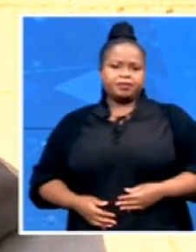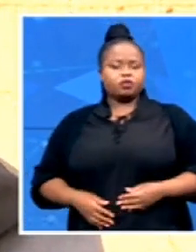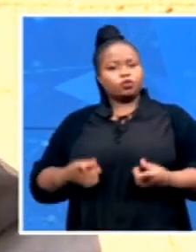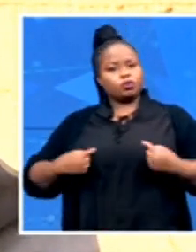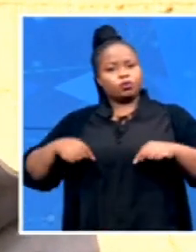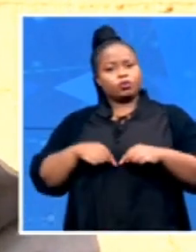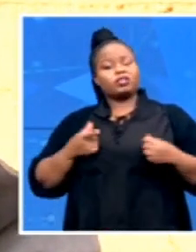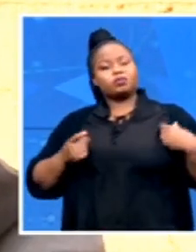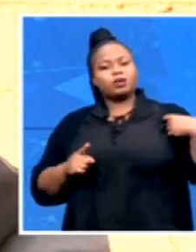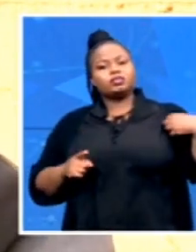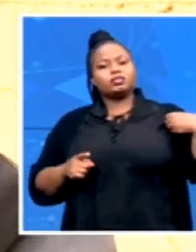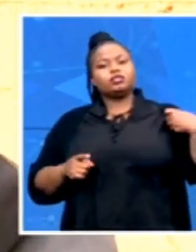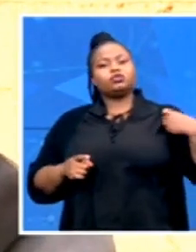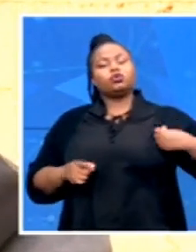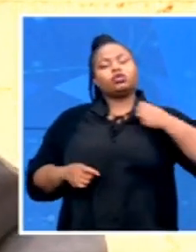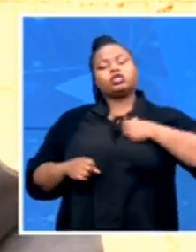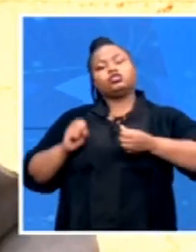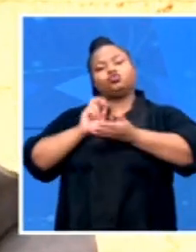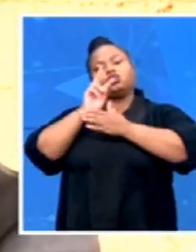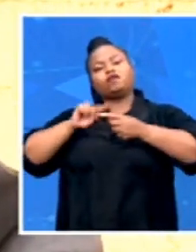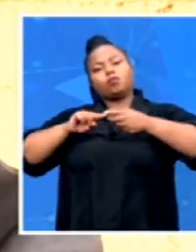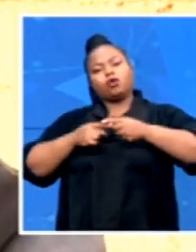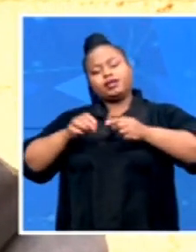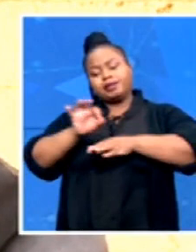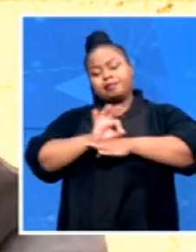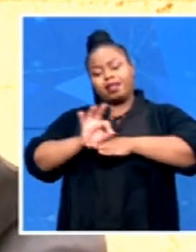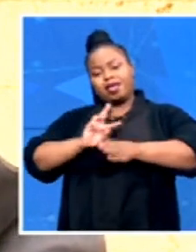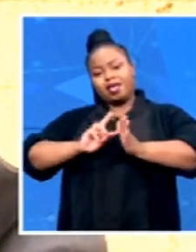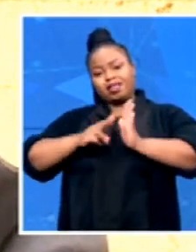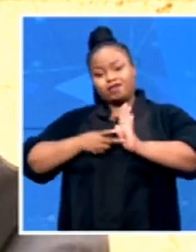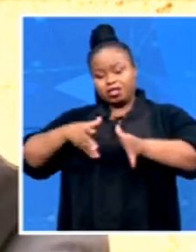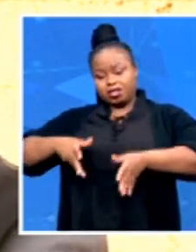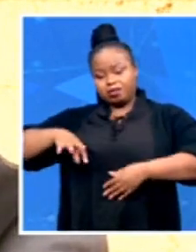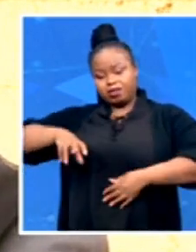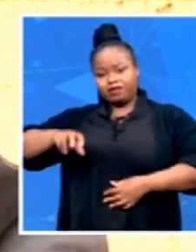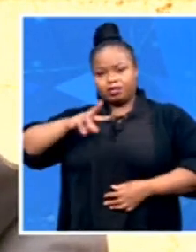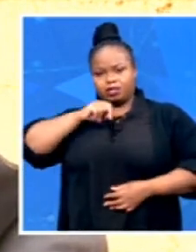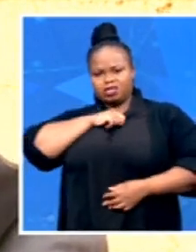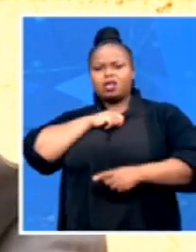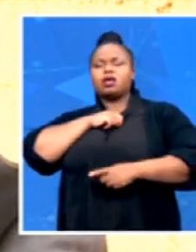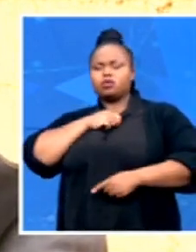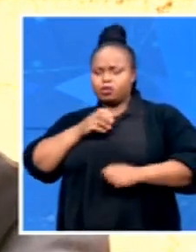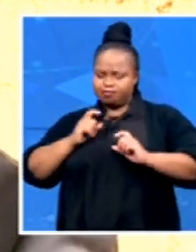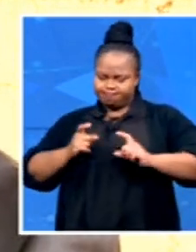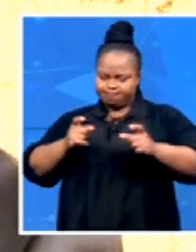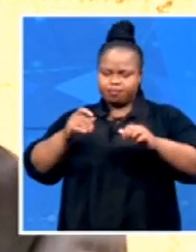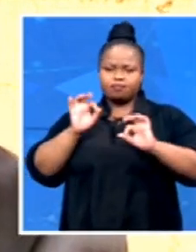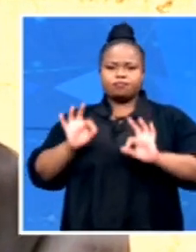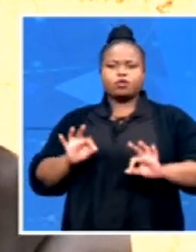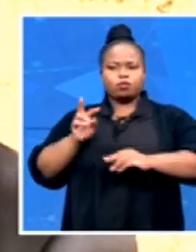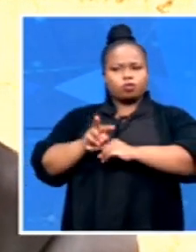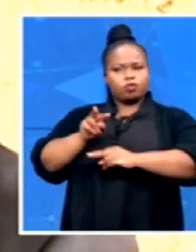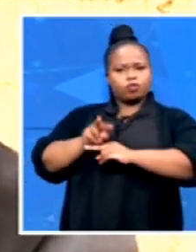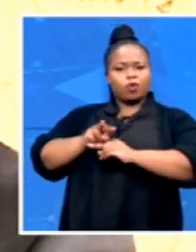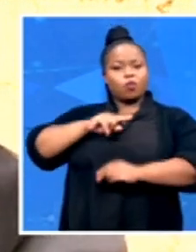as a province, which we were very aggressive in implementing it and monitoring it. A plan that was aimed basically at improving the